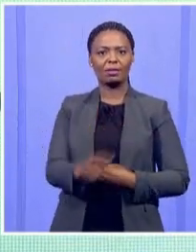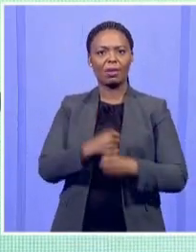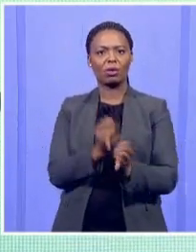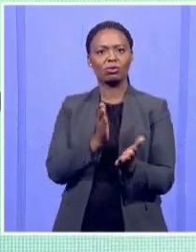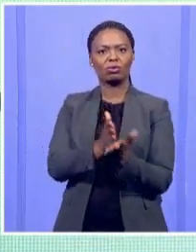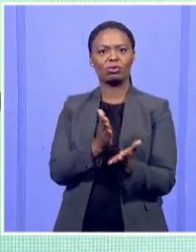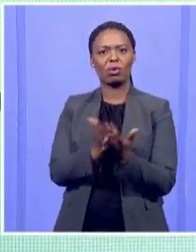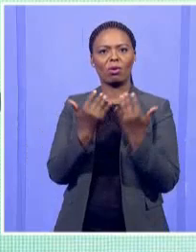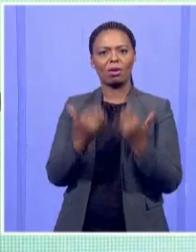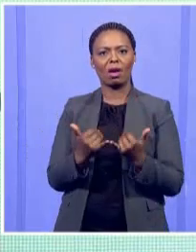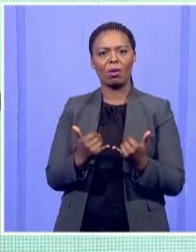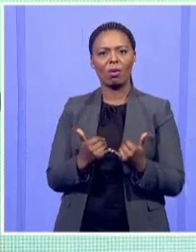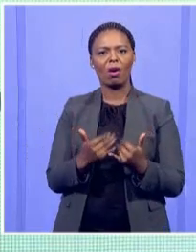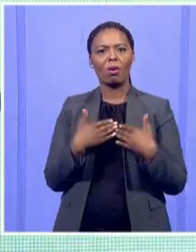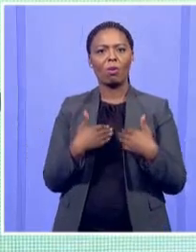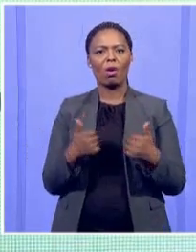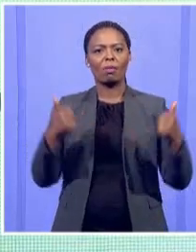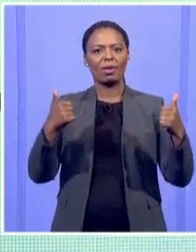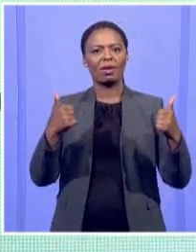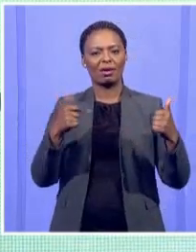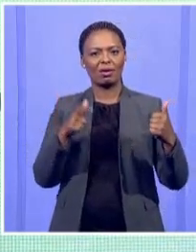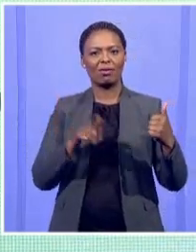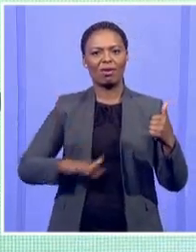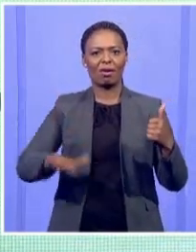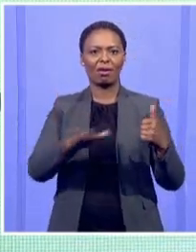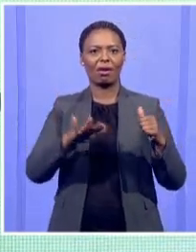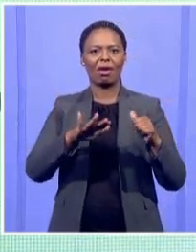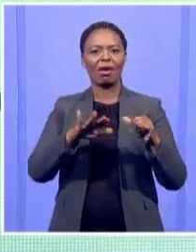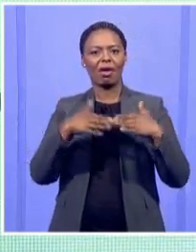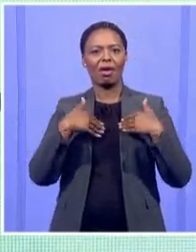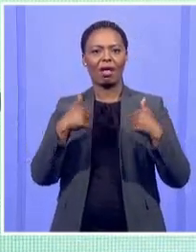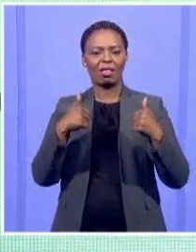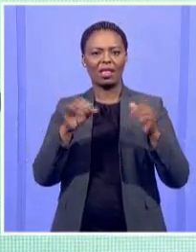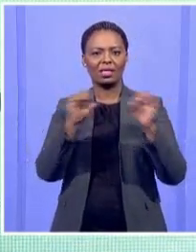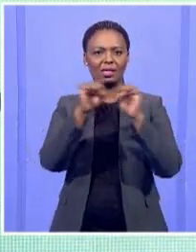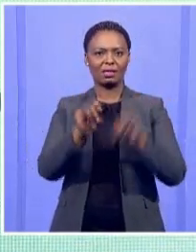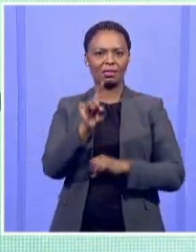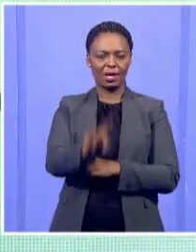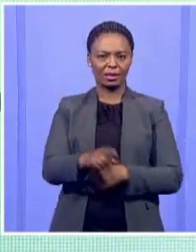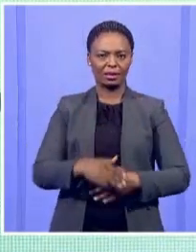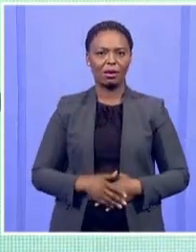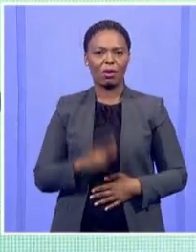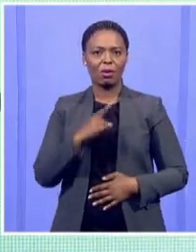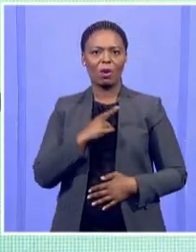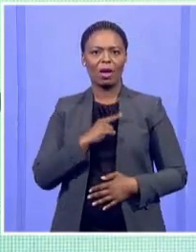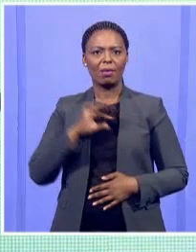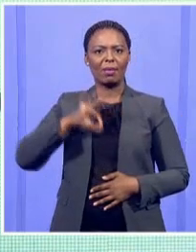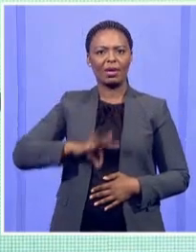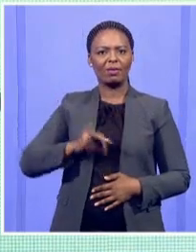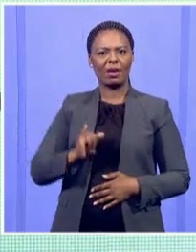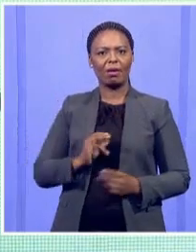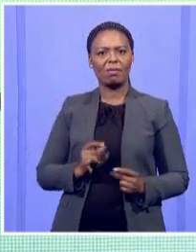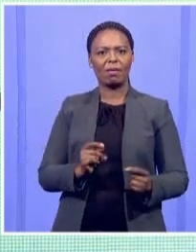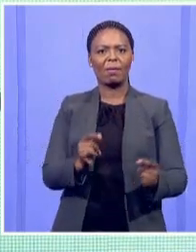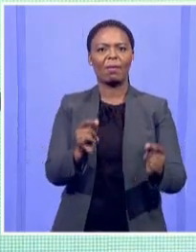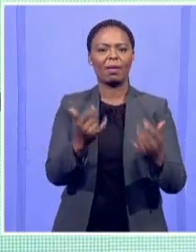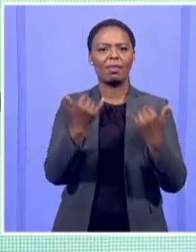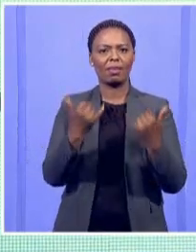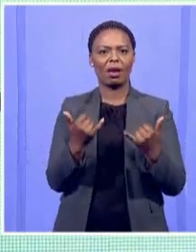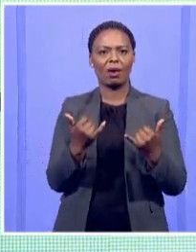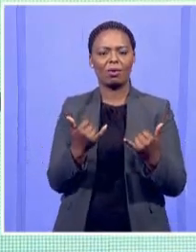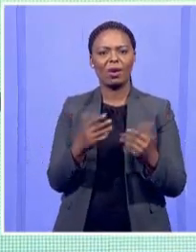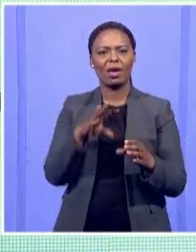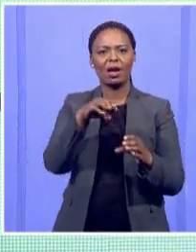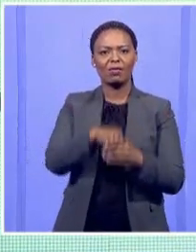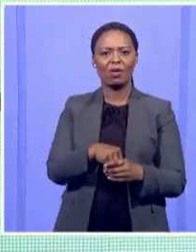the well-being of the workforce itself. We have seen how the benefits of rapidly evolving digital